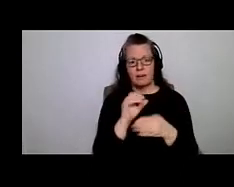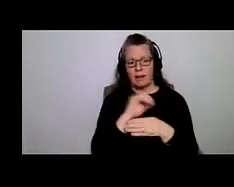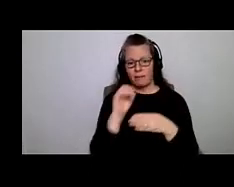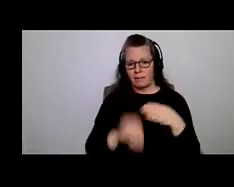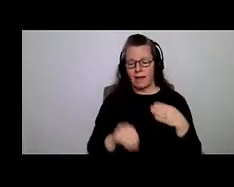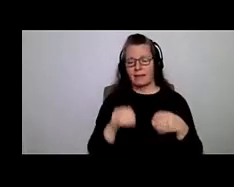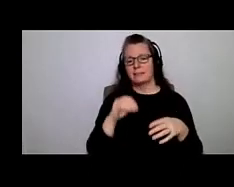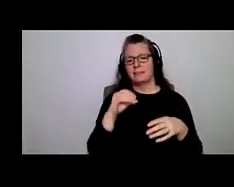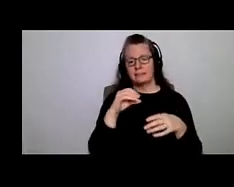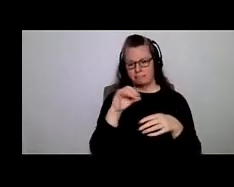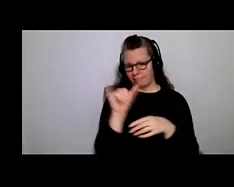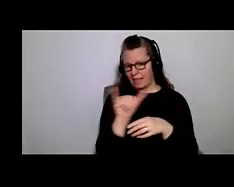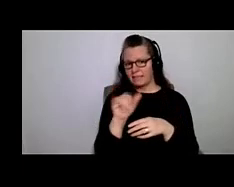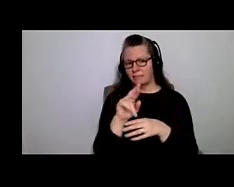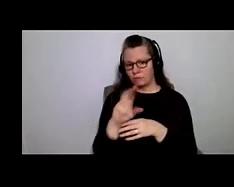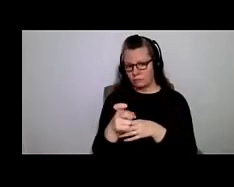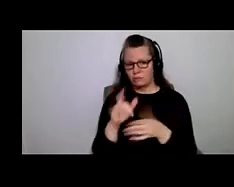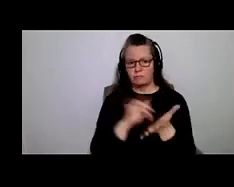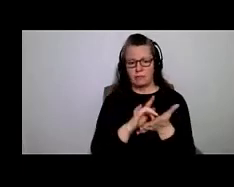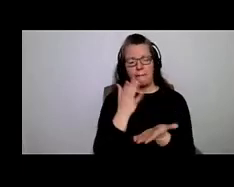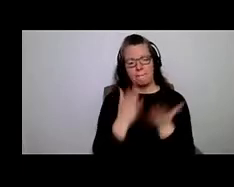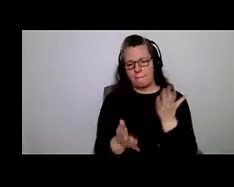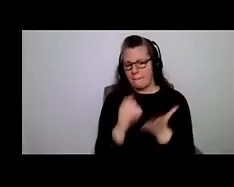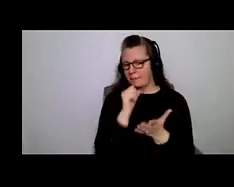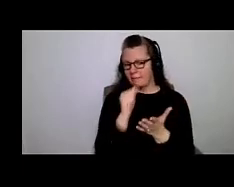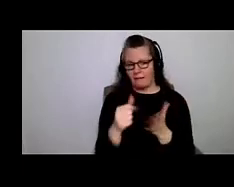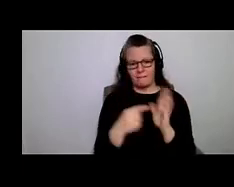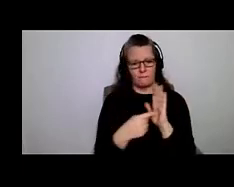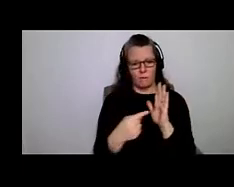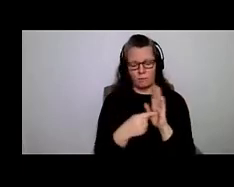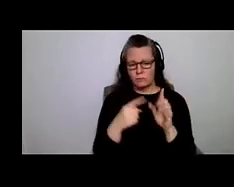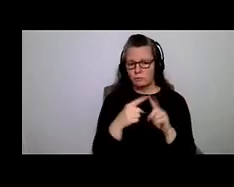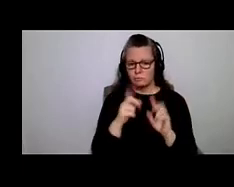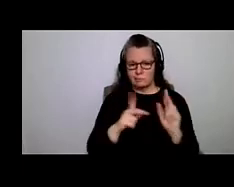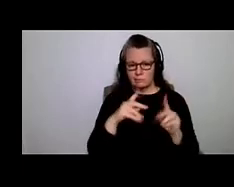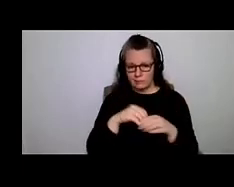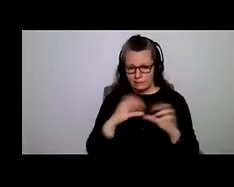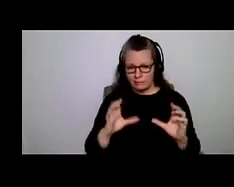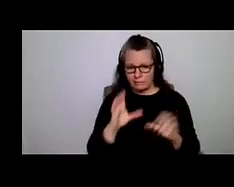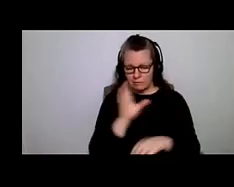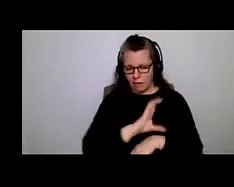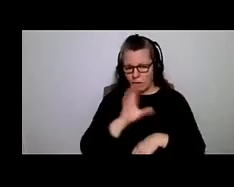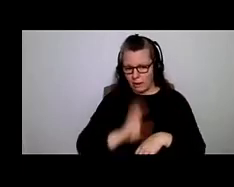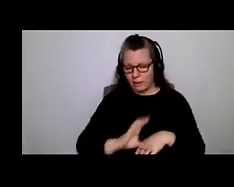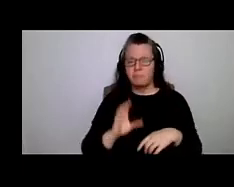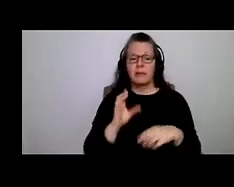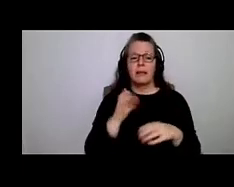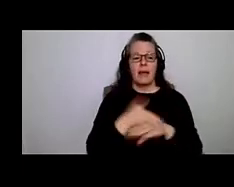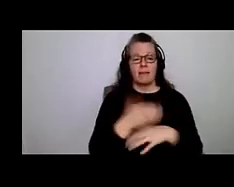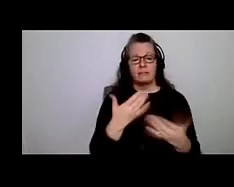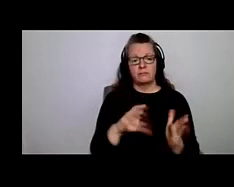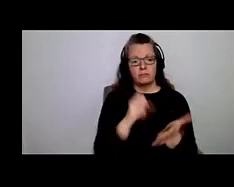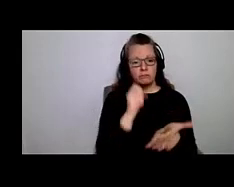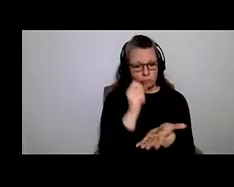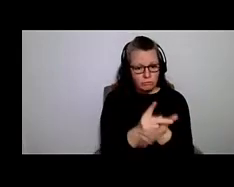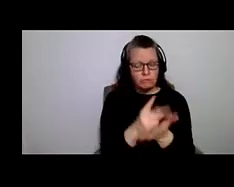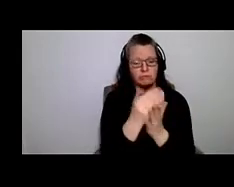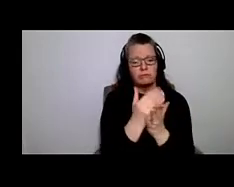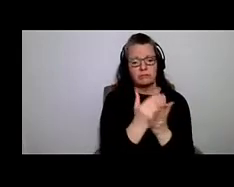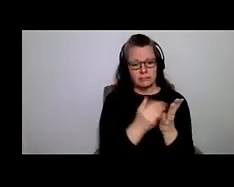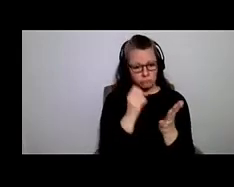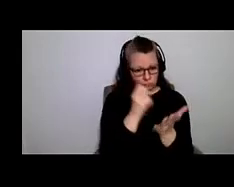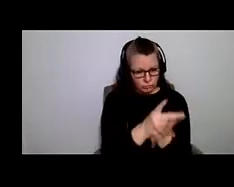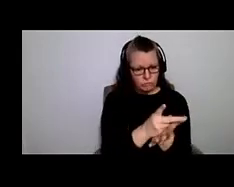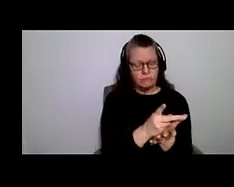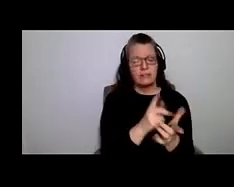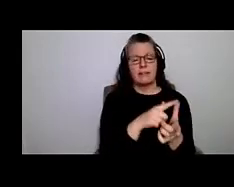as prescription drugs that might be unaffordable to Coloradans. And then after they approve this list of prescription drugs that are identified, they